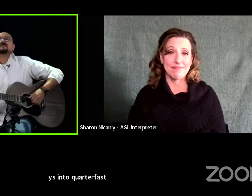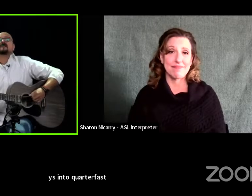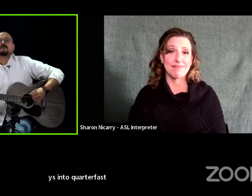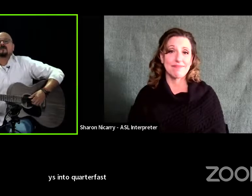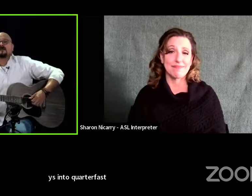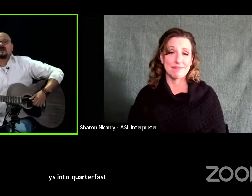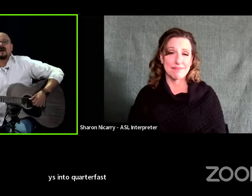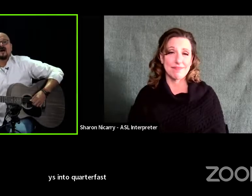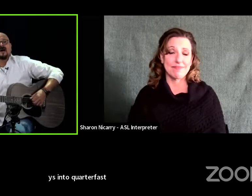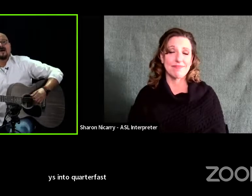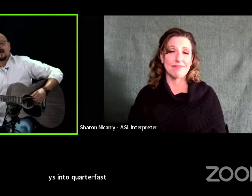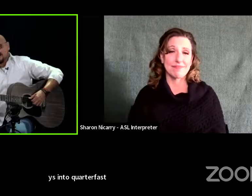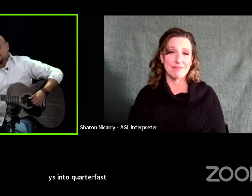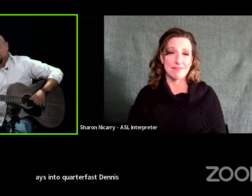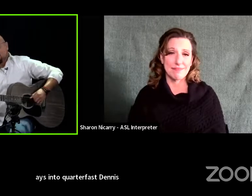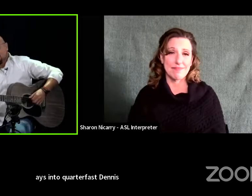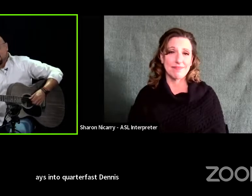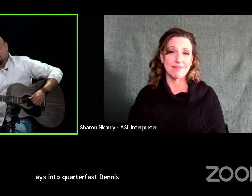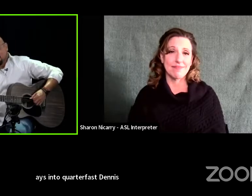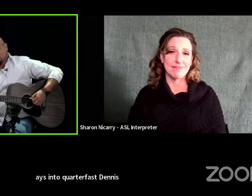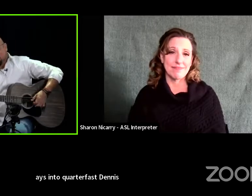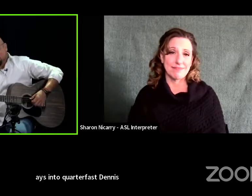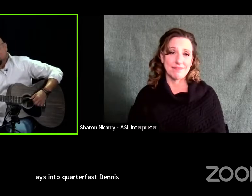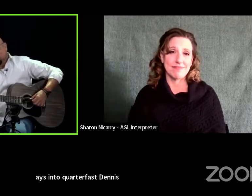Tienes todo el arte